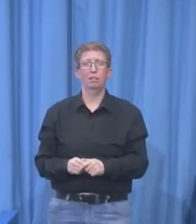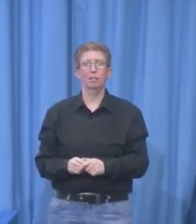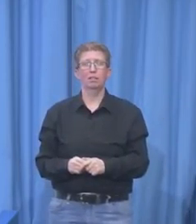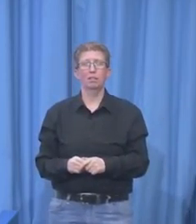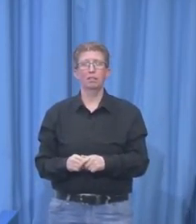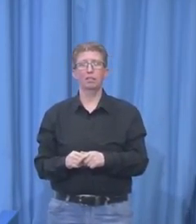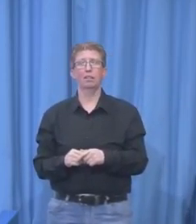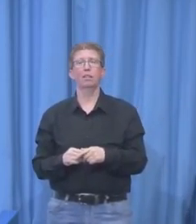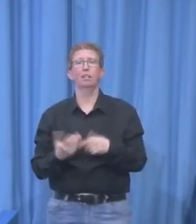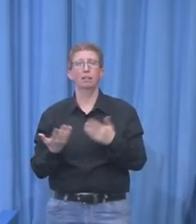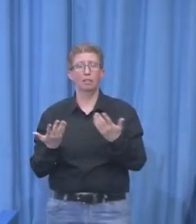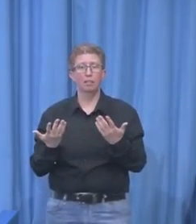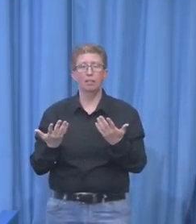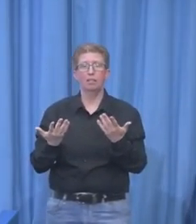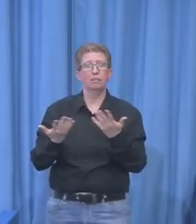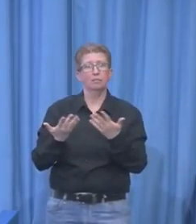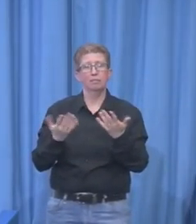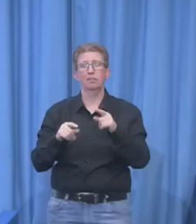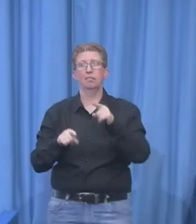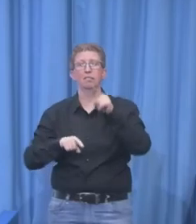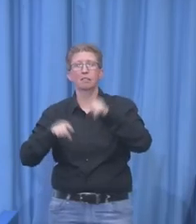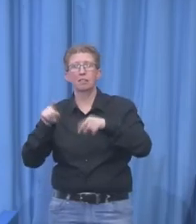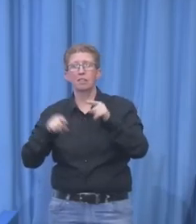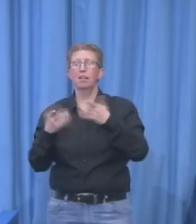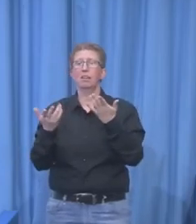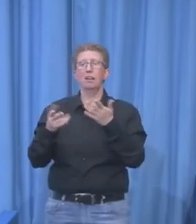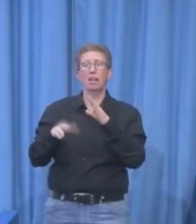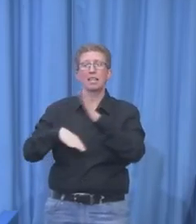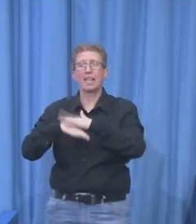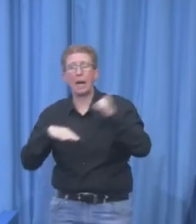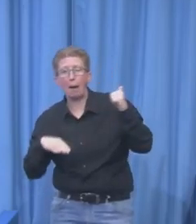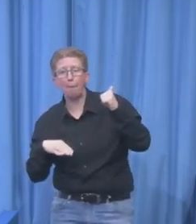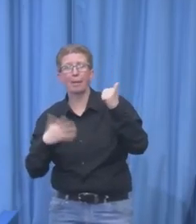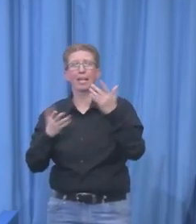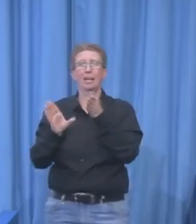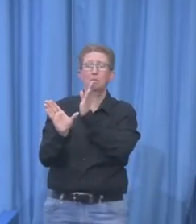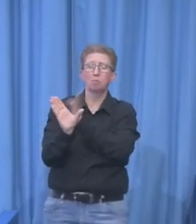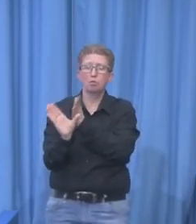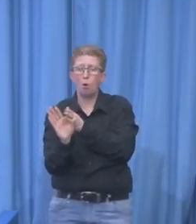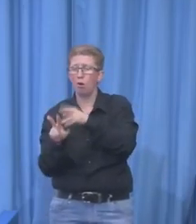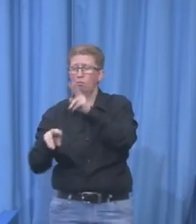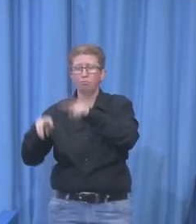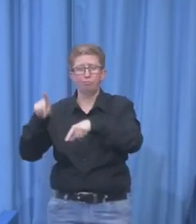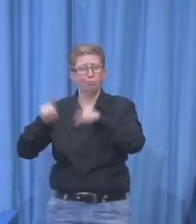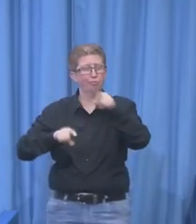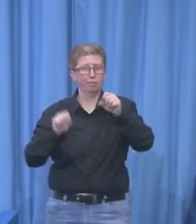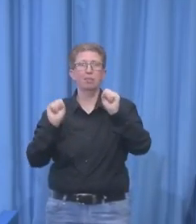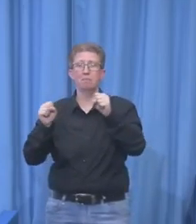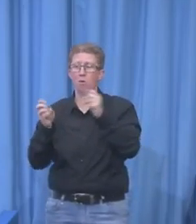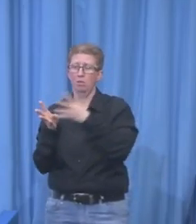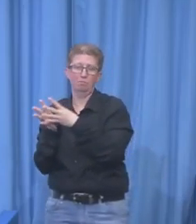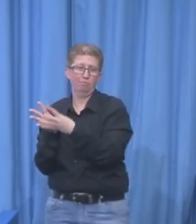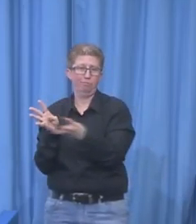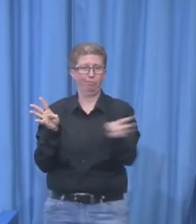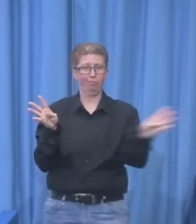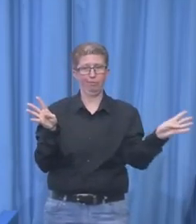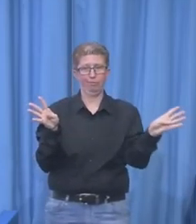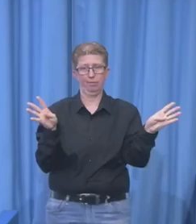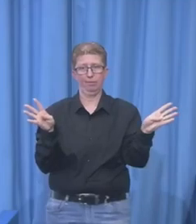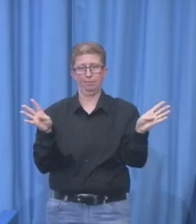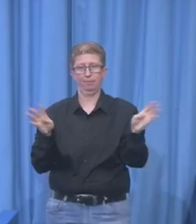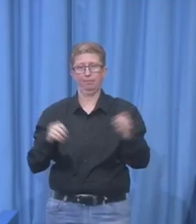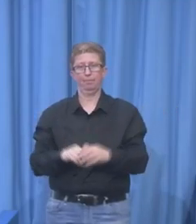And then we have quite a few programs in banking, biotech, distribution centers, insurance, parks and